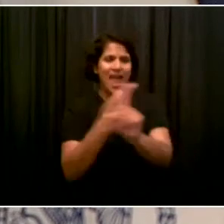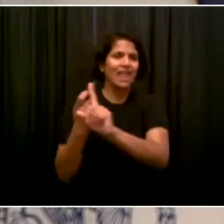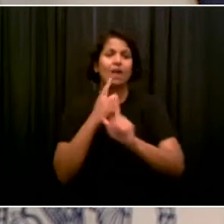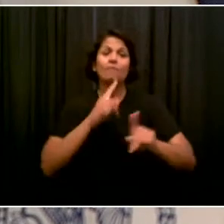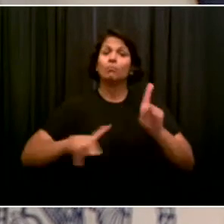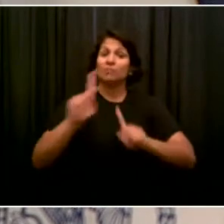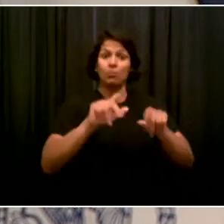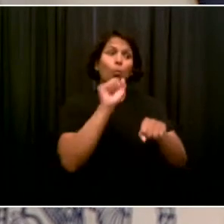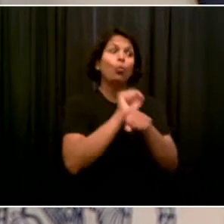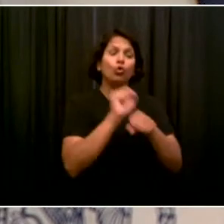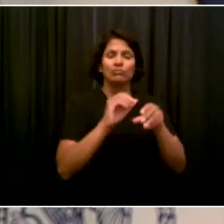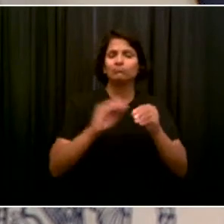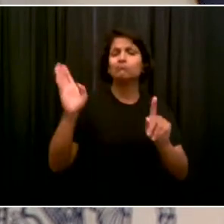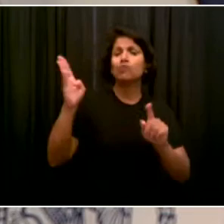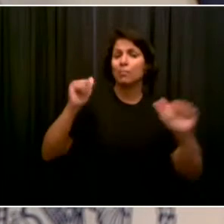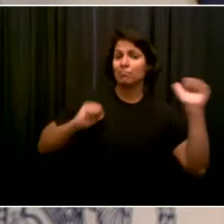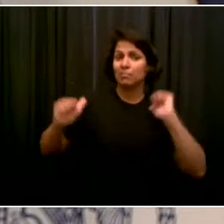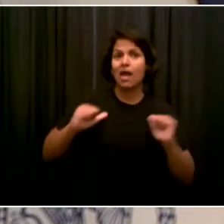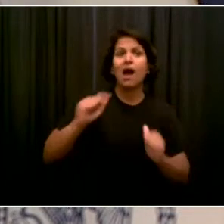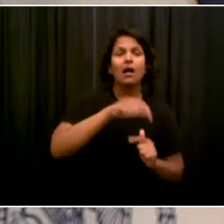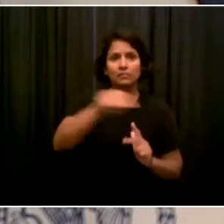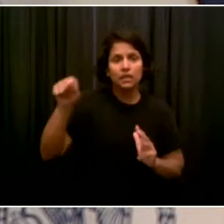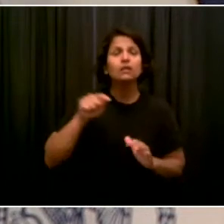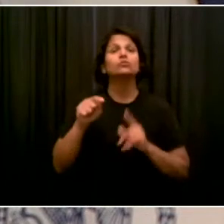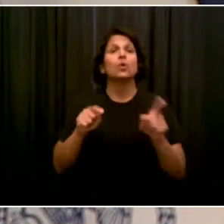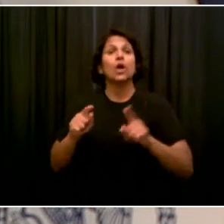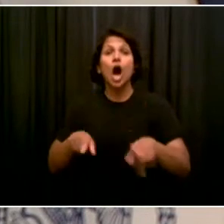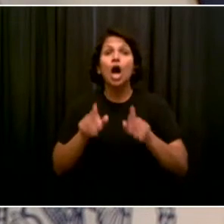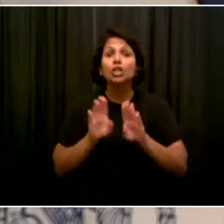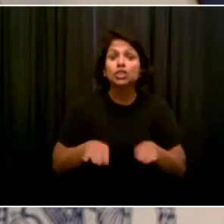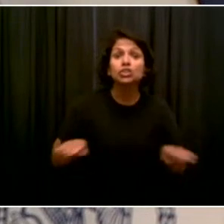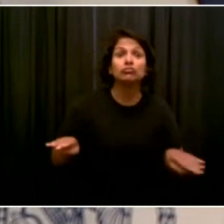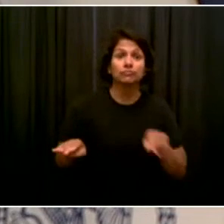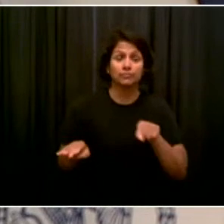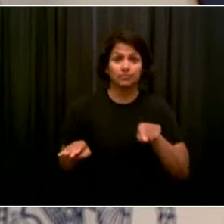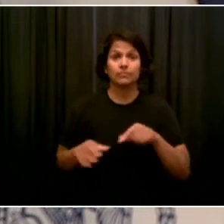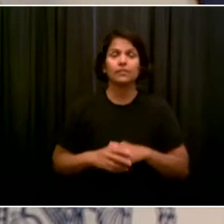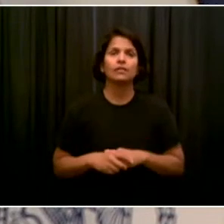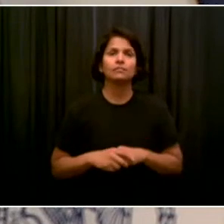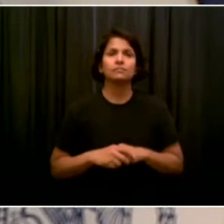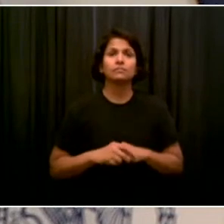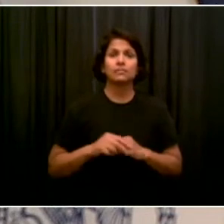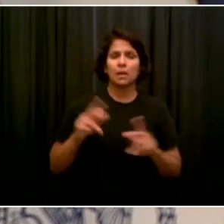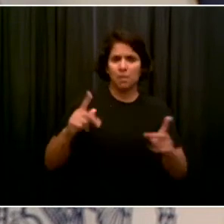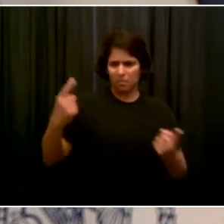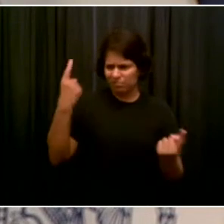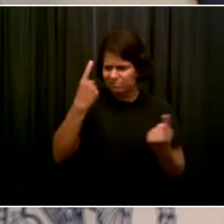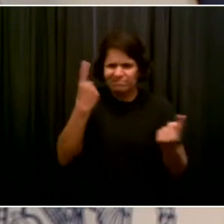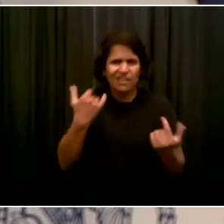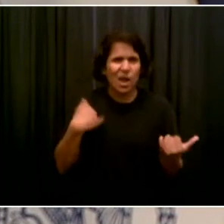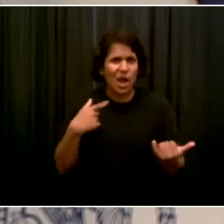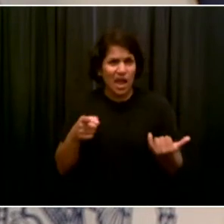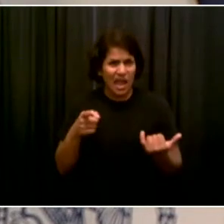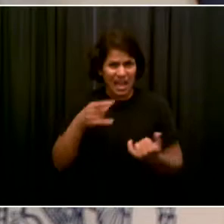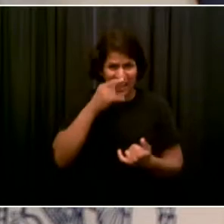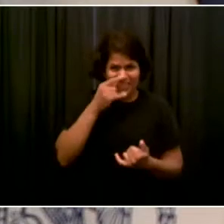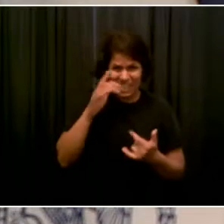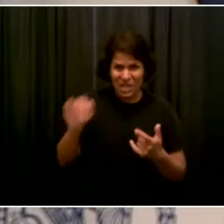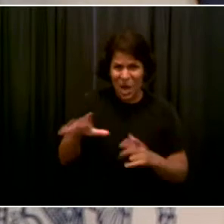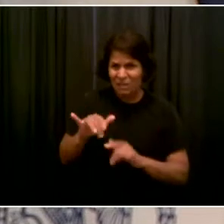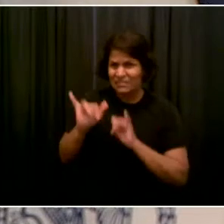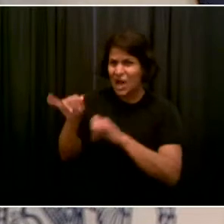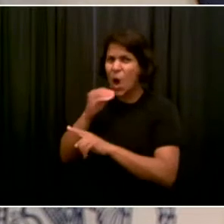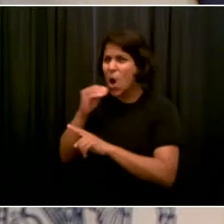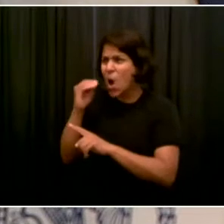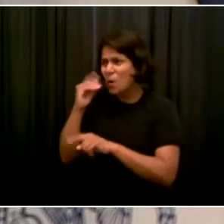course. We want families to be together. Smart thing to do, keep masks on your kids, except for when they're eating and drinking, obviously.